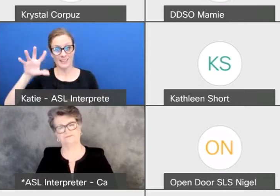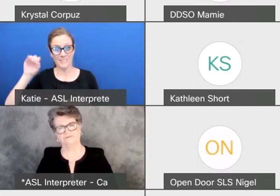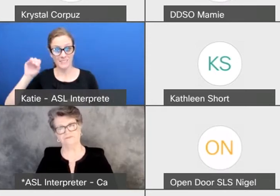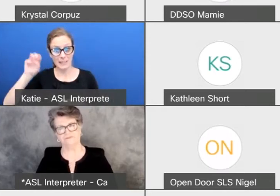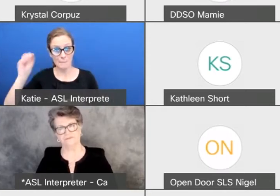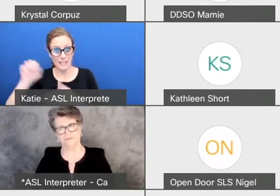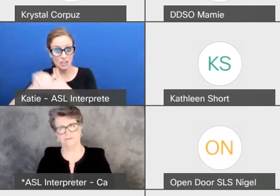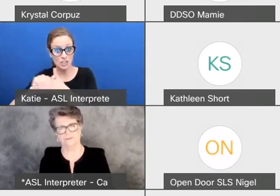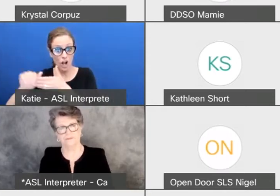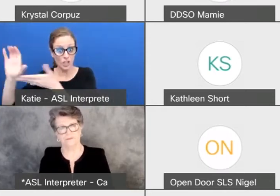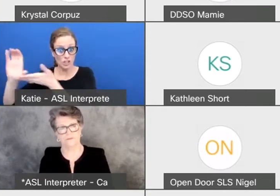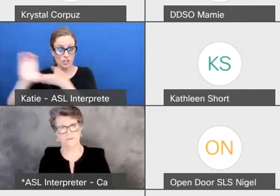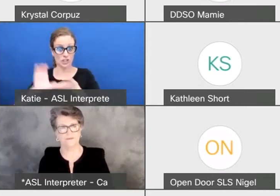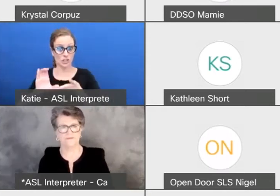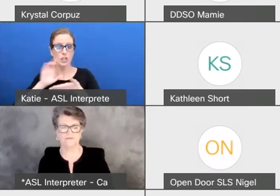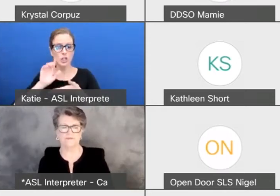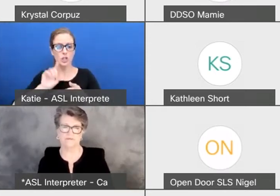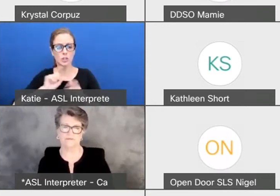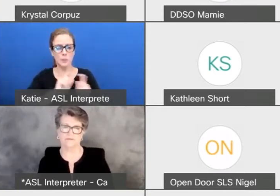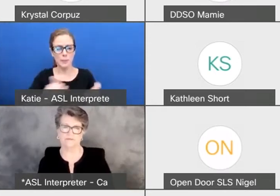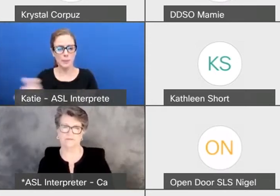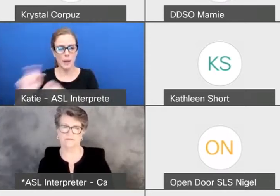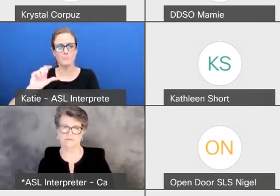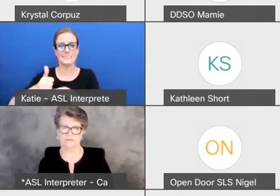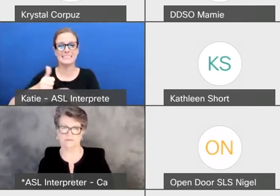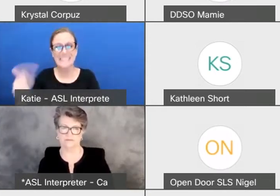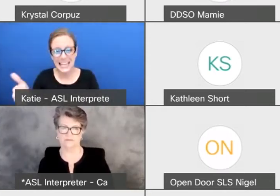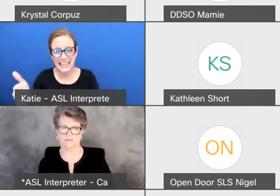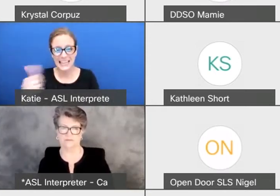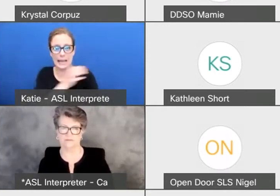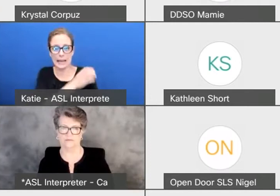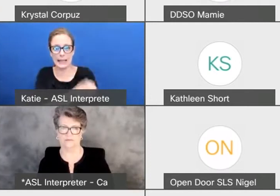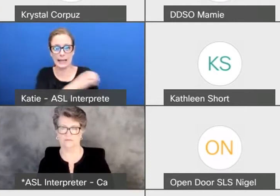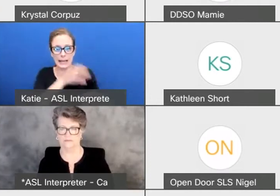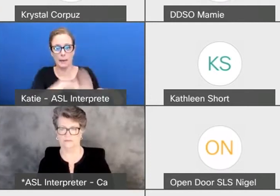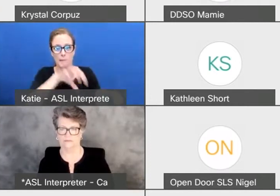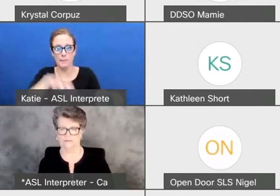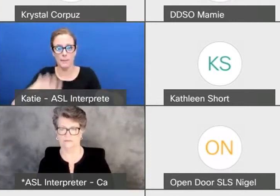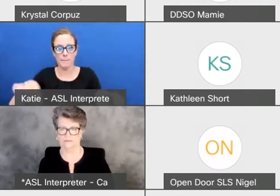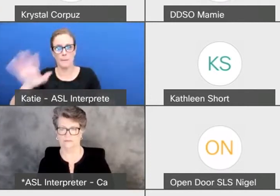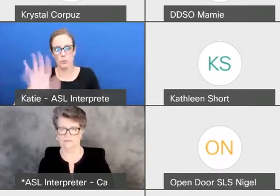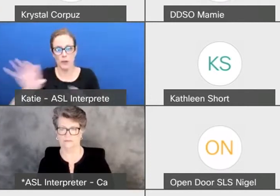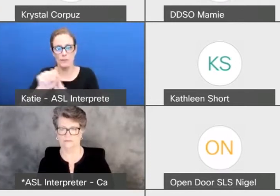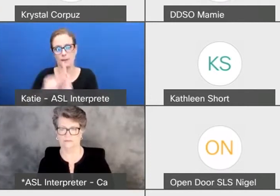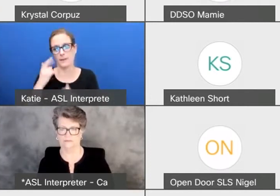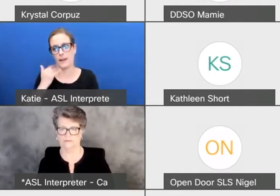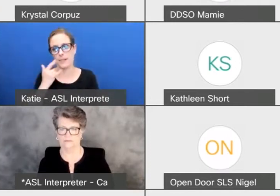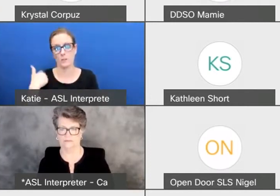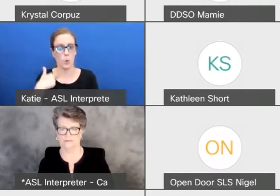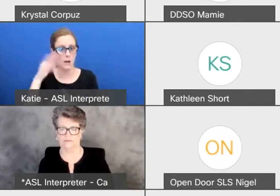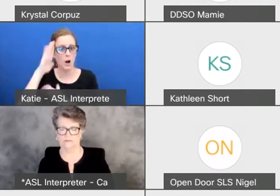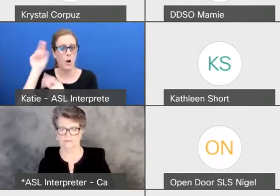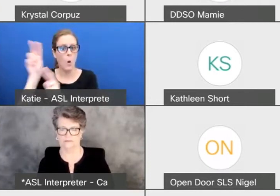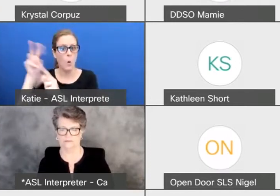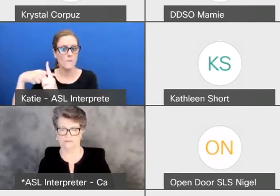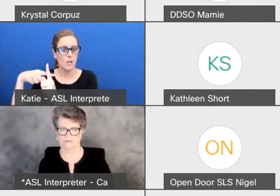be able to do 10 clinics throughout the state. So we're pretty hopeful that that'll go through. I think that would make